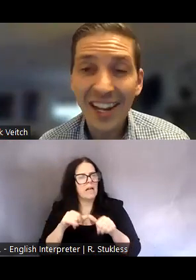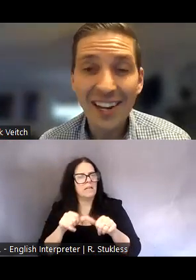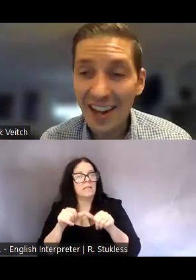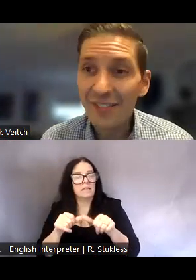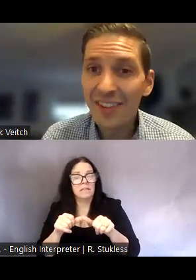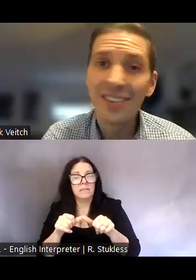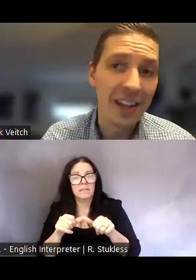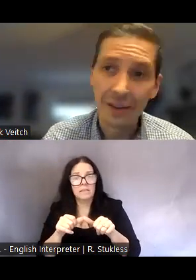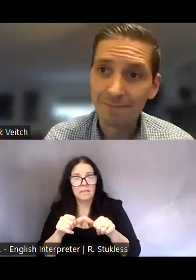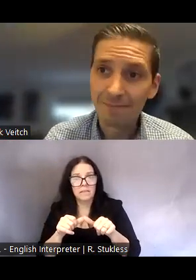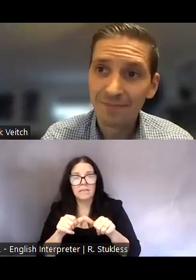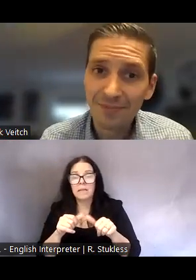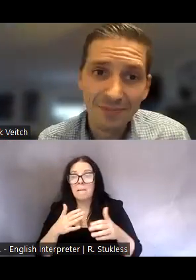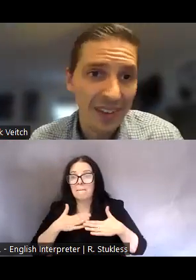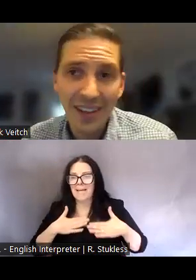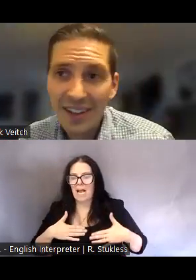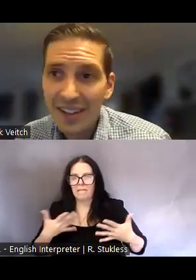stuck in an elevated state.